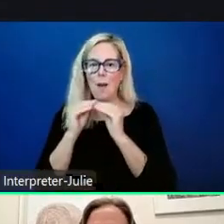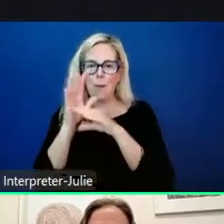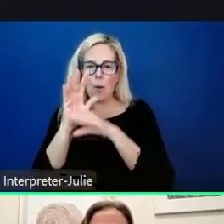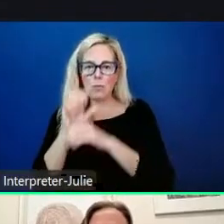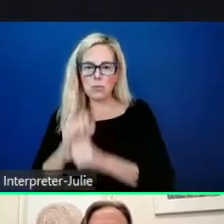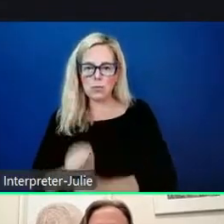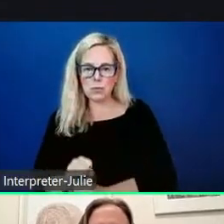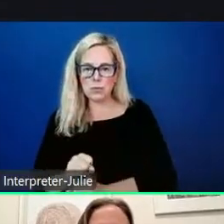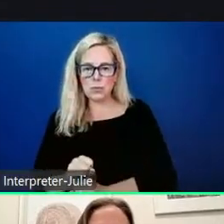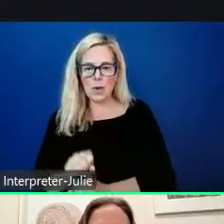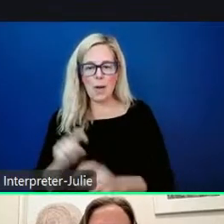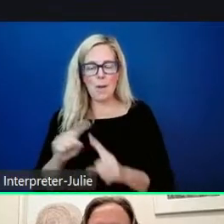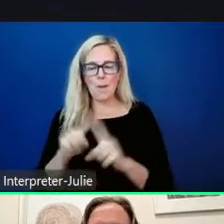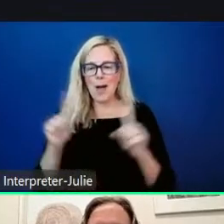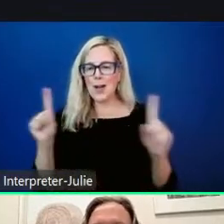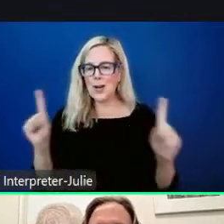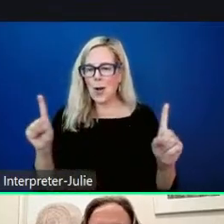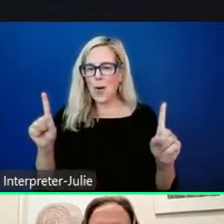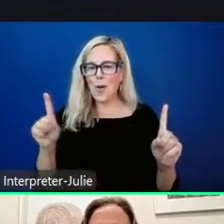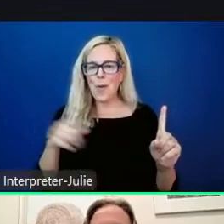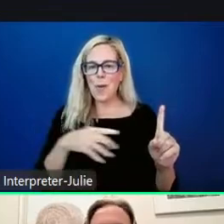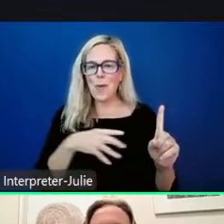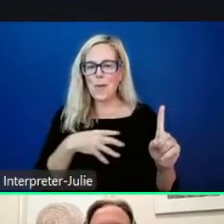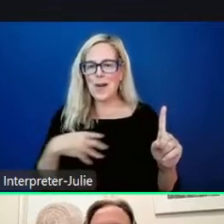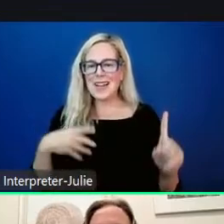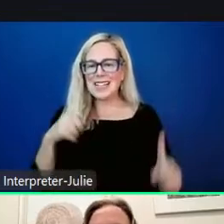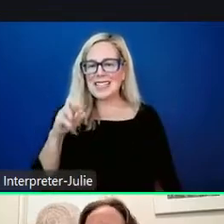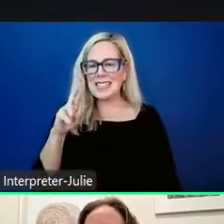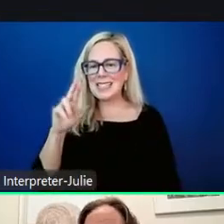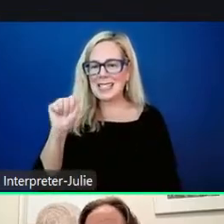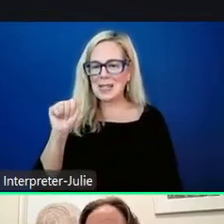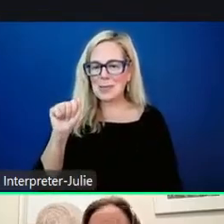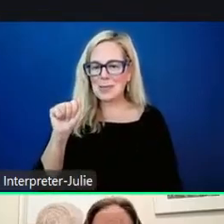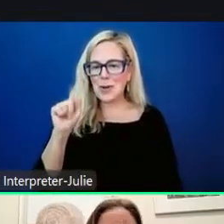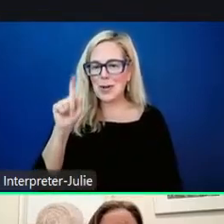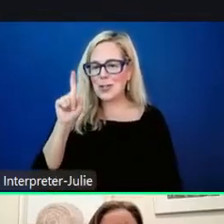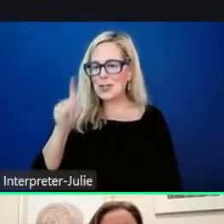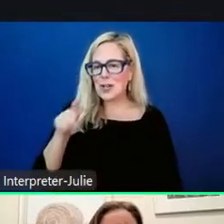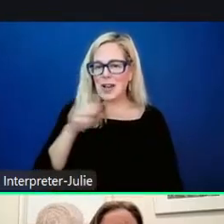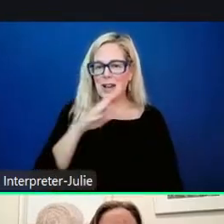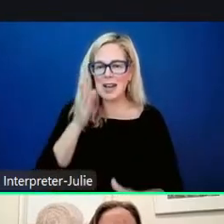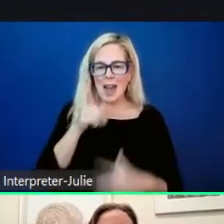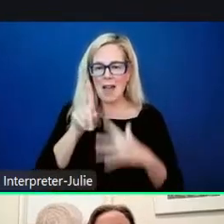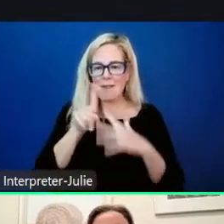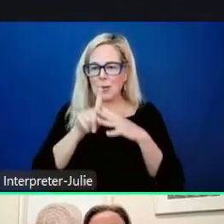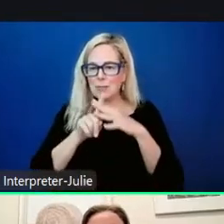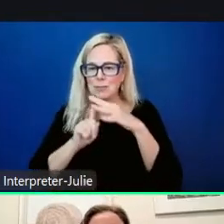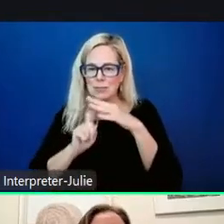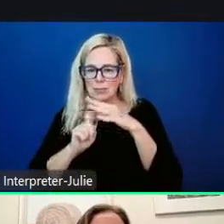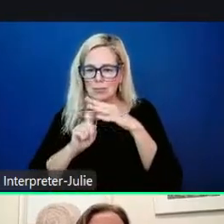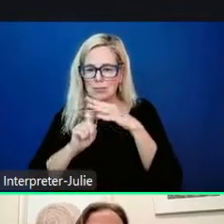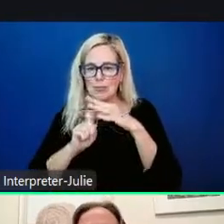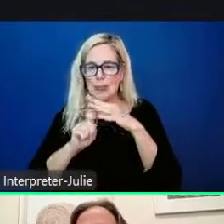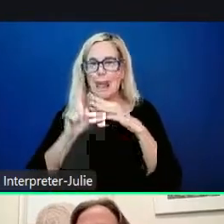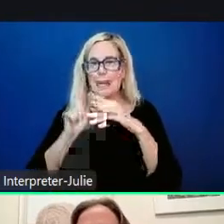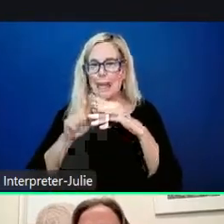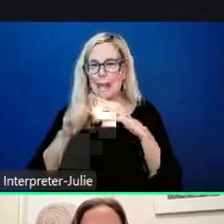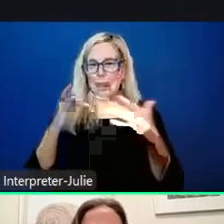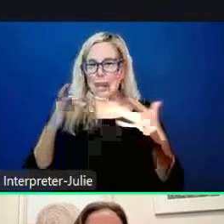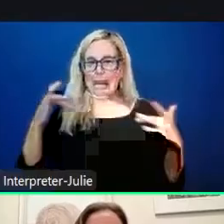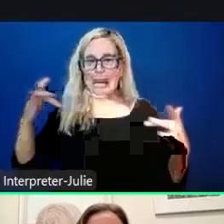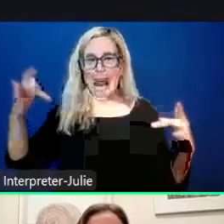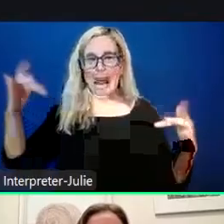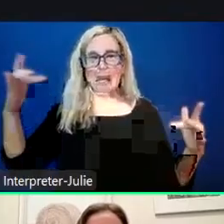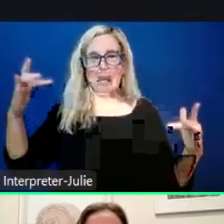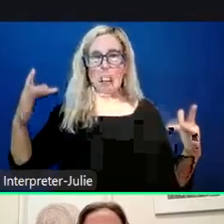into the background. They are, by design, meant to dazzle. I leveraged my